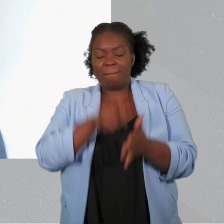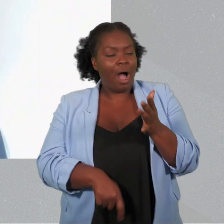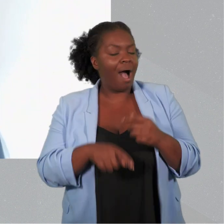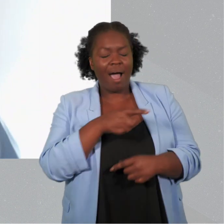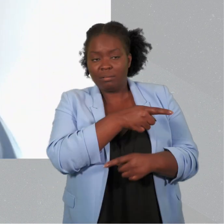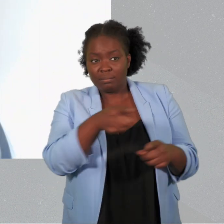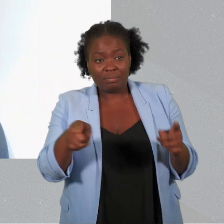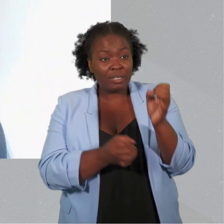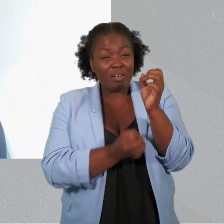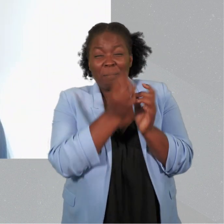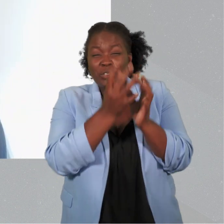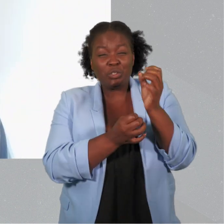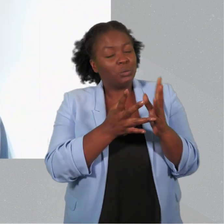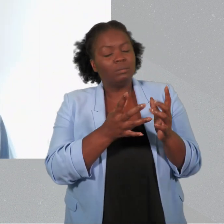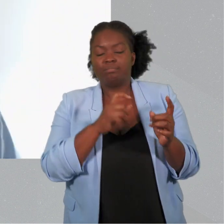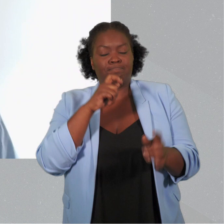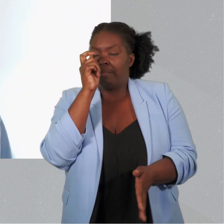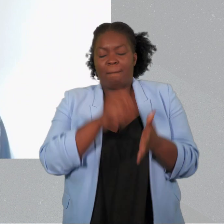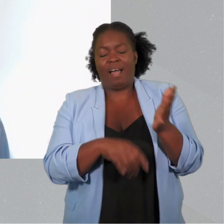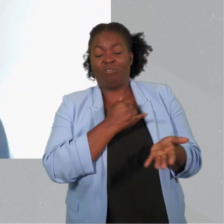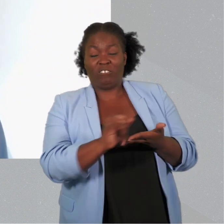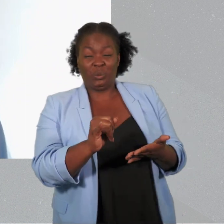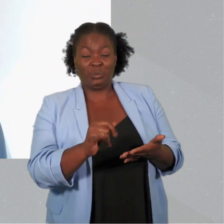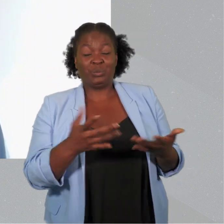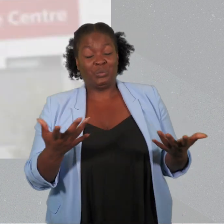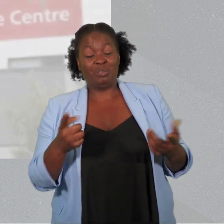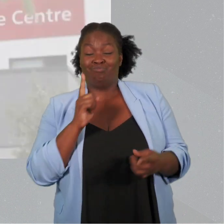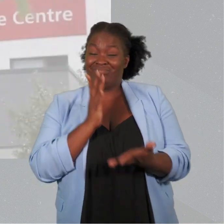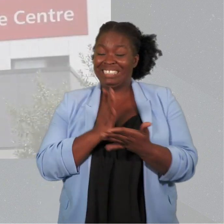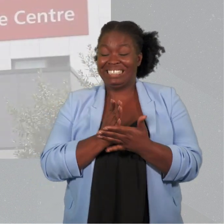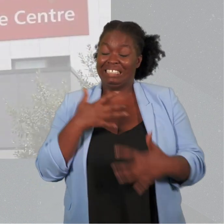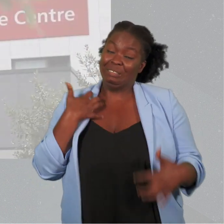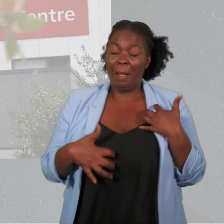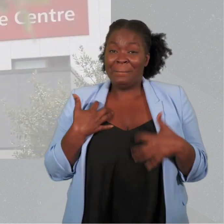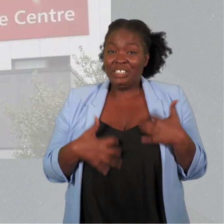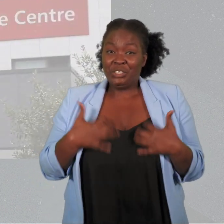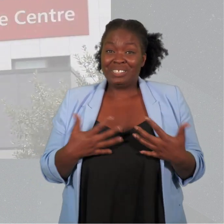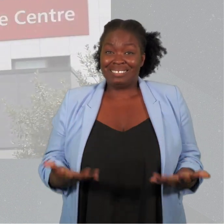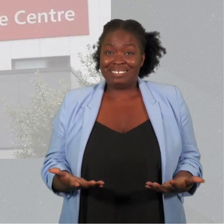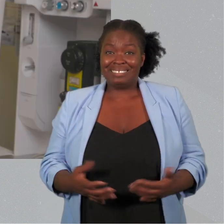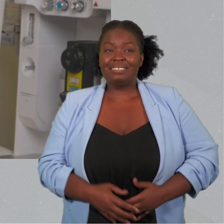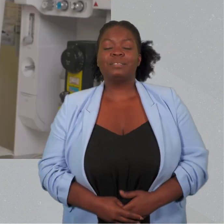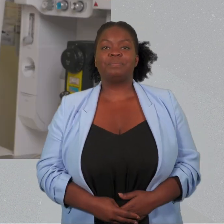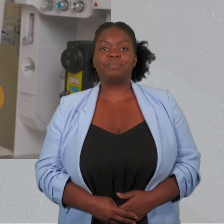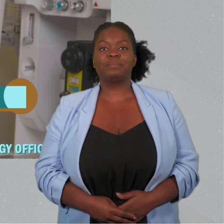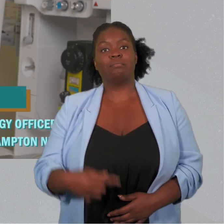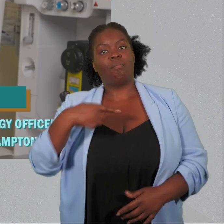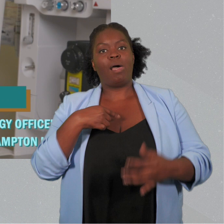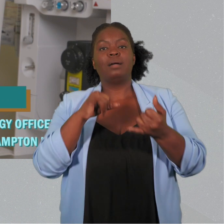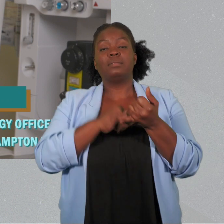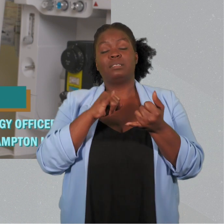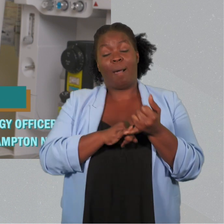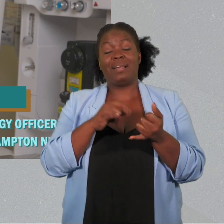our own commitments on net zero. That's pretty damn ambitious. I'm Simon Evans. I'm the Executive Lead